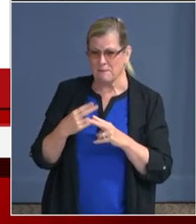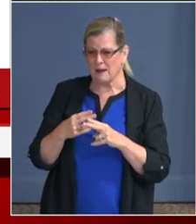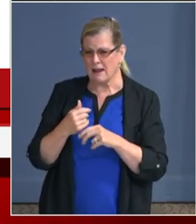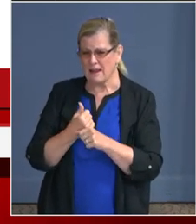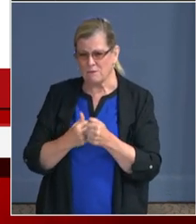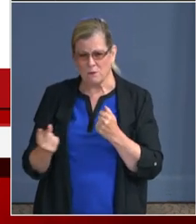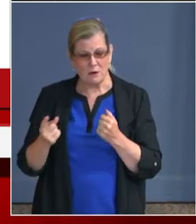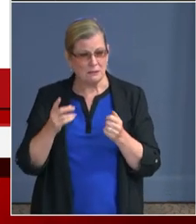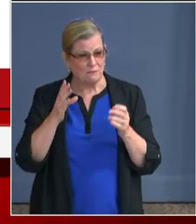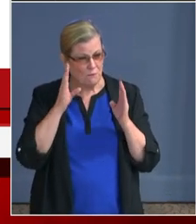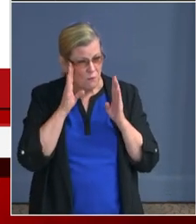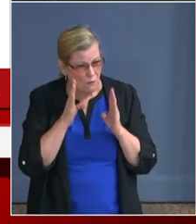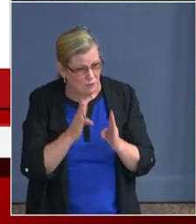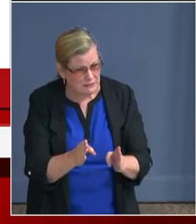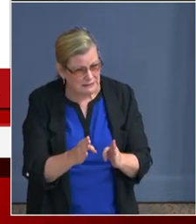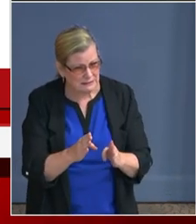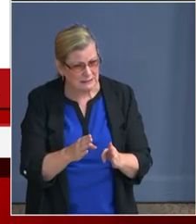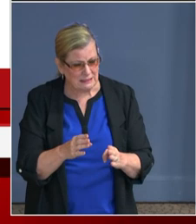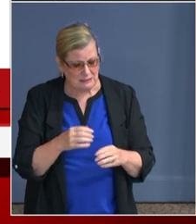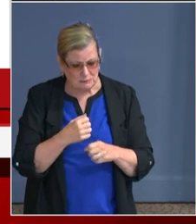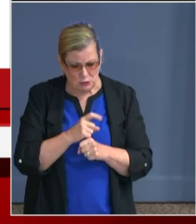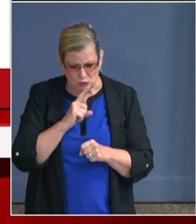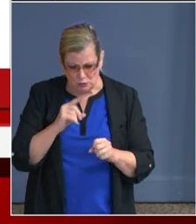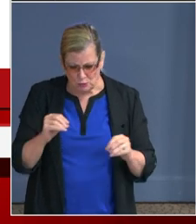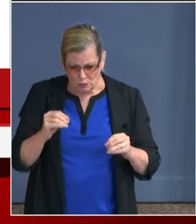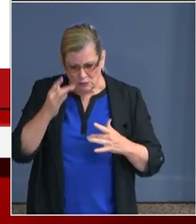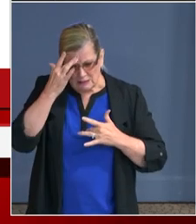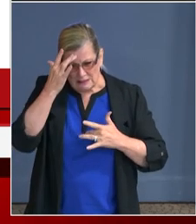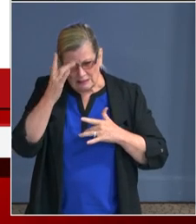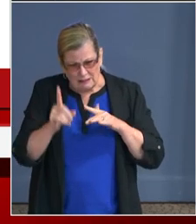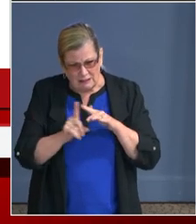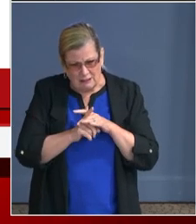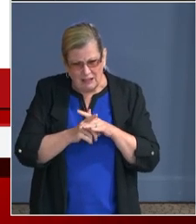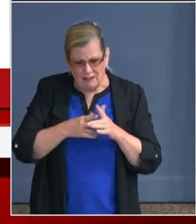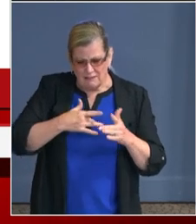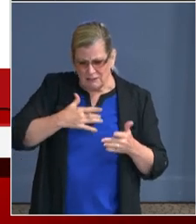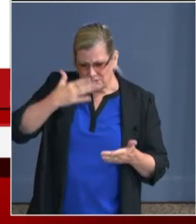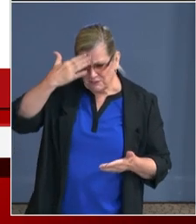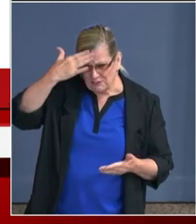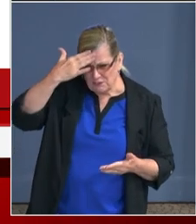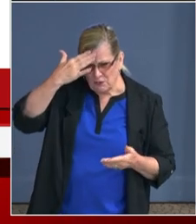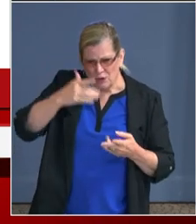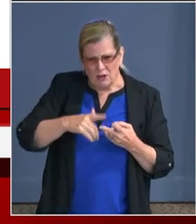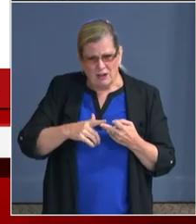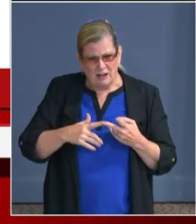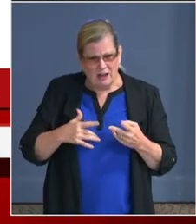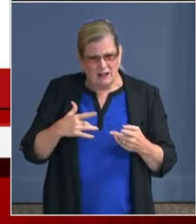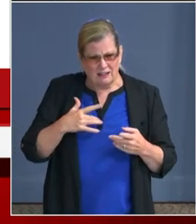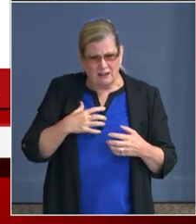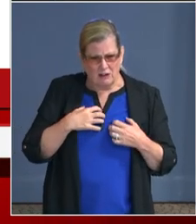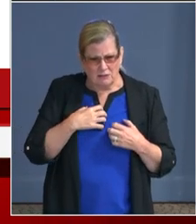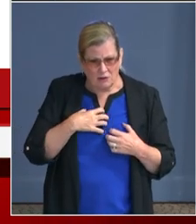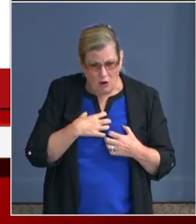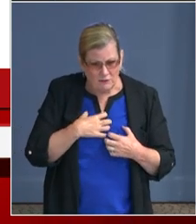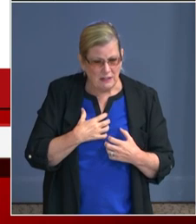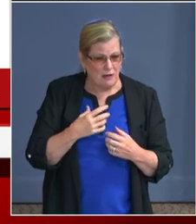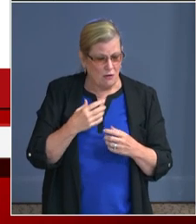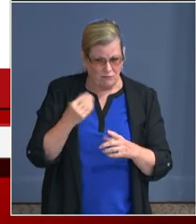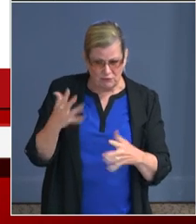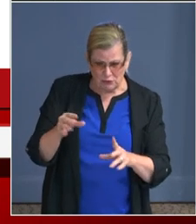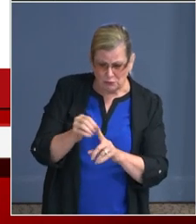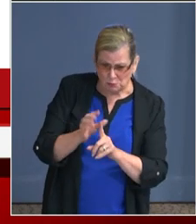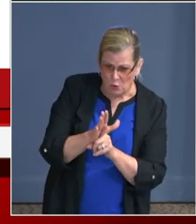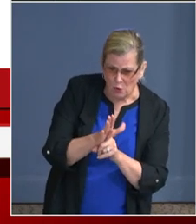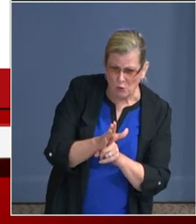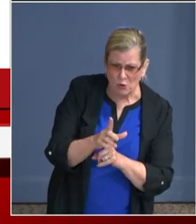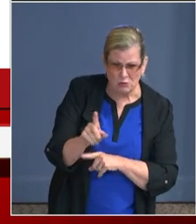focused on any symptoms that they have, how they feel, and if they feel like they were exposed to the virus, to